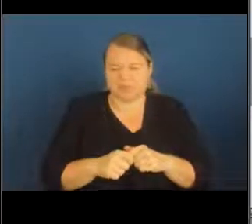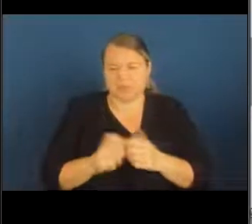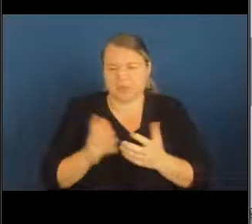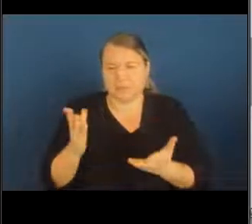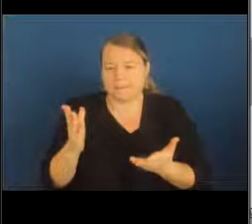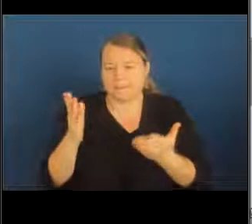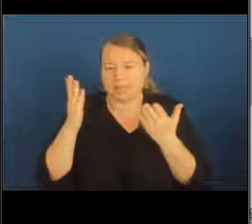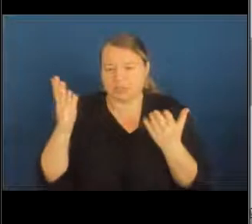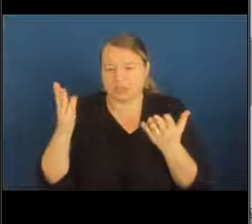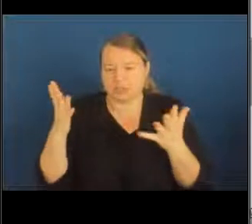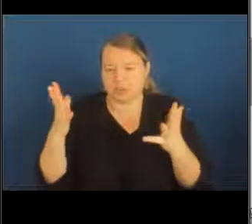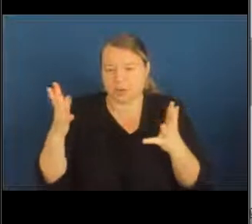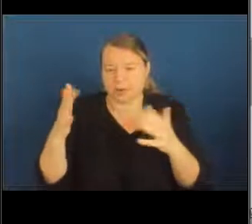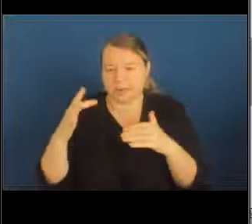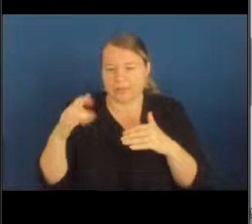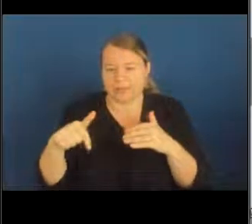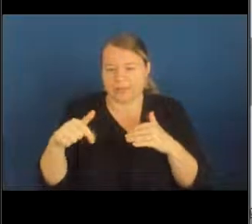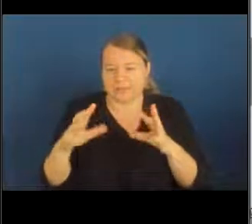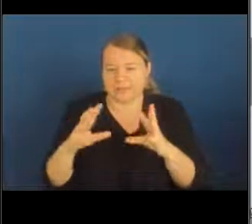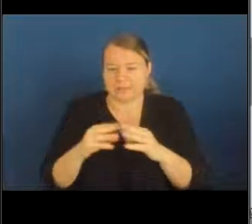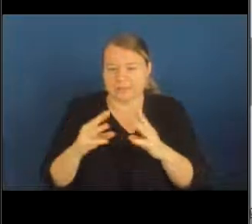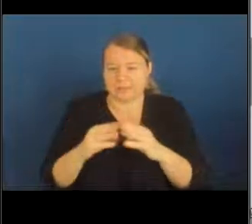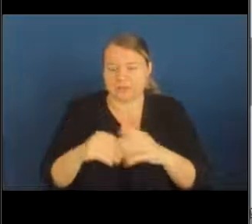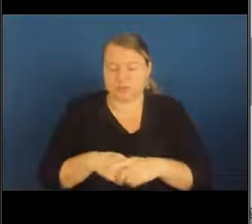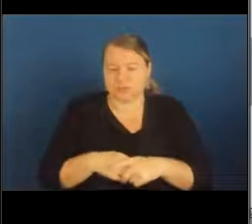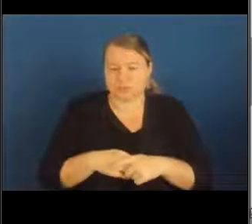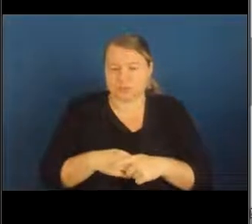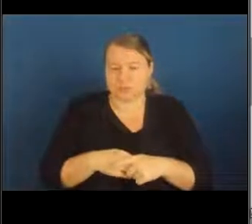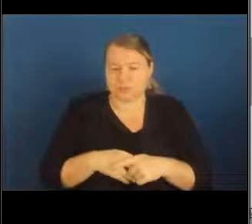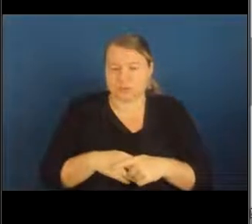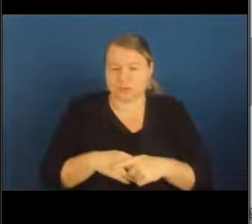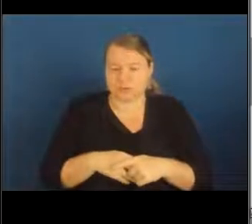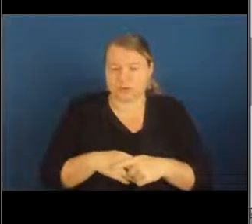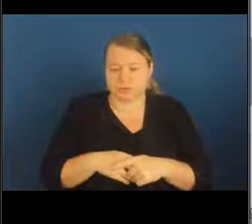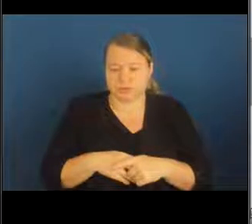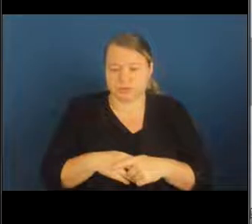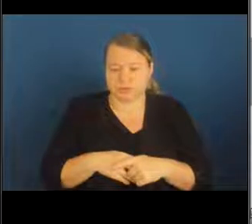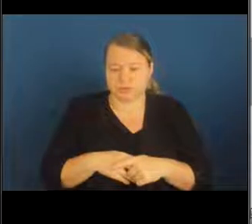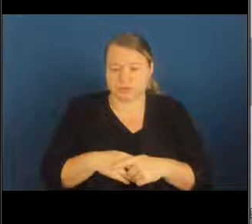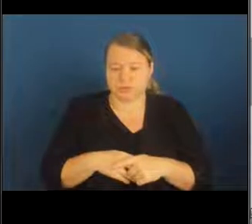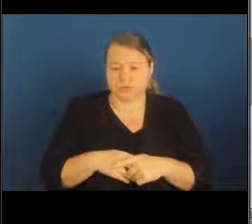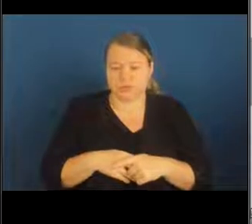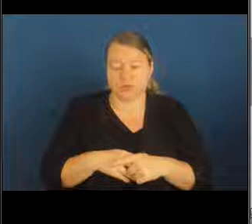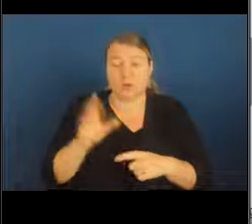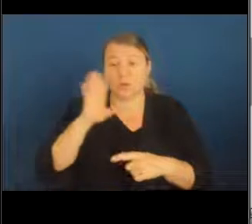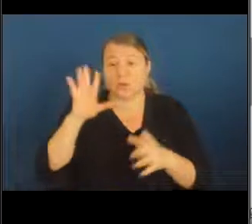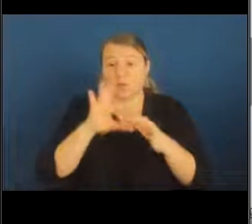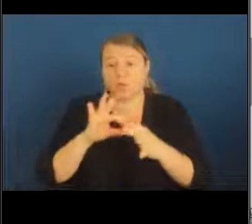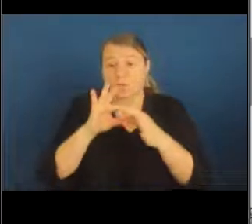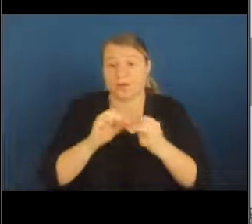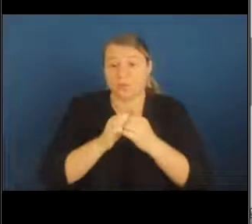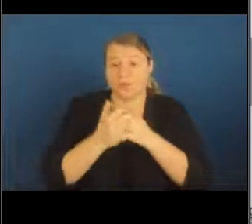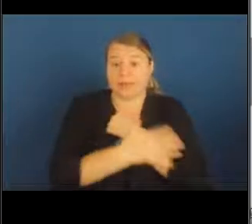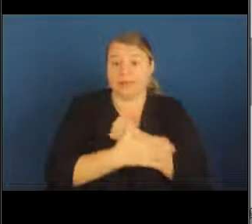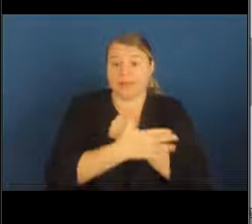earlier in this session, and we will be coordinating with the county